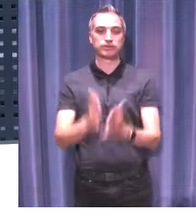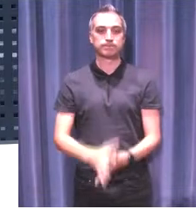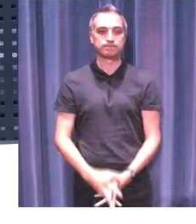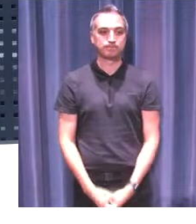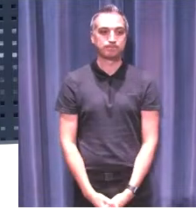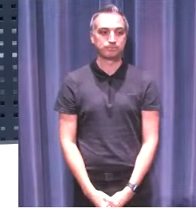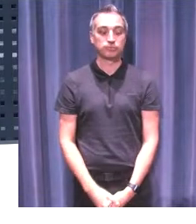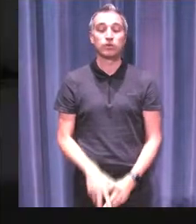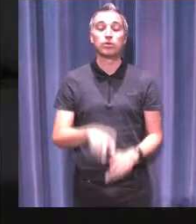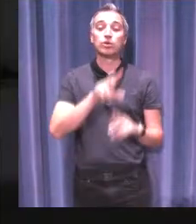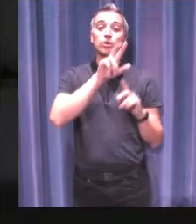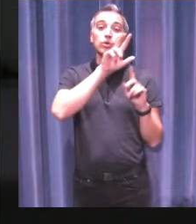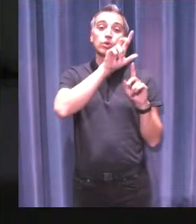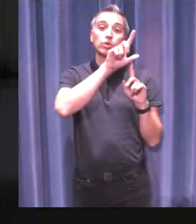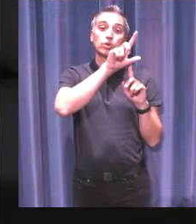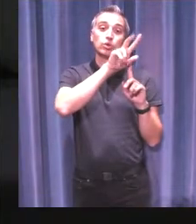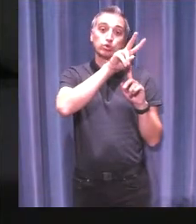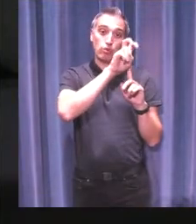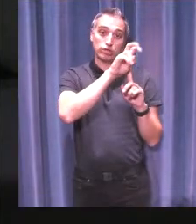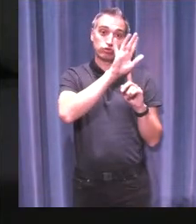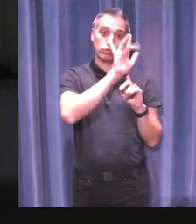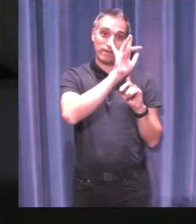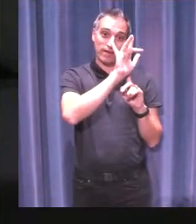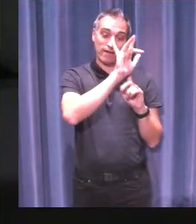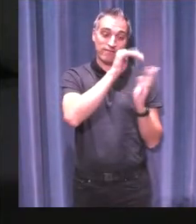Between 225 and 250.